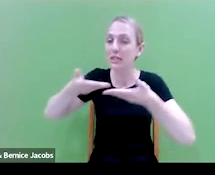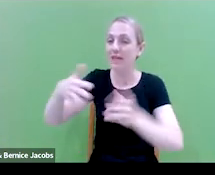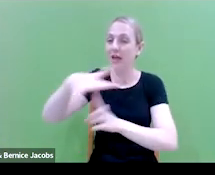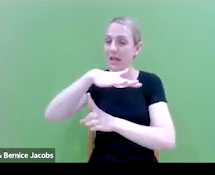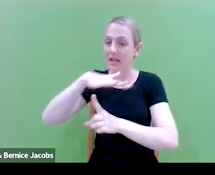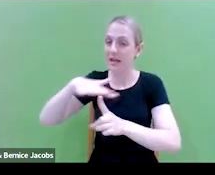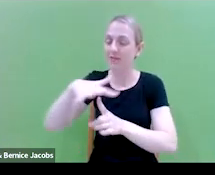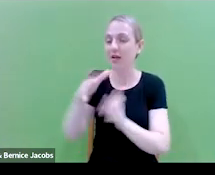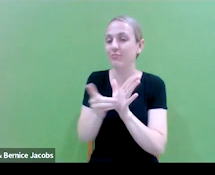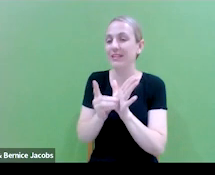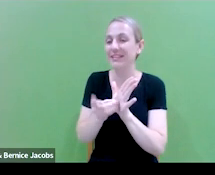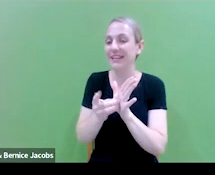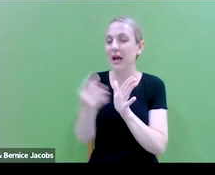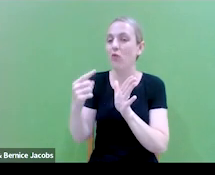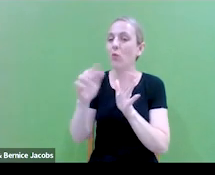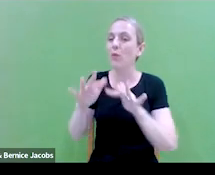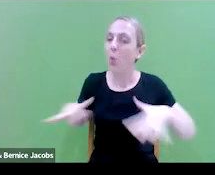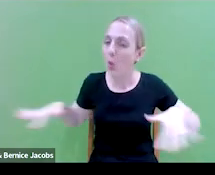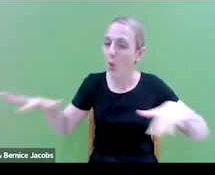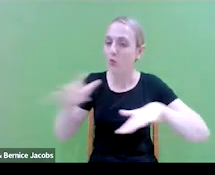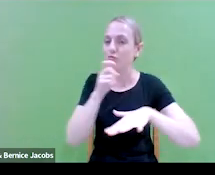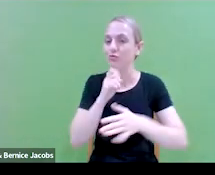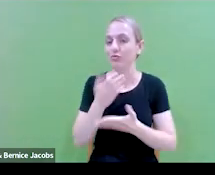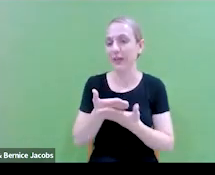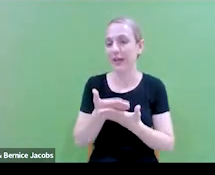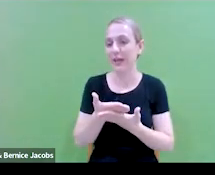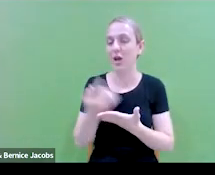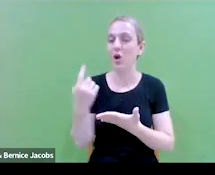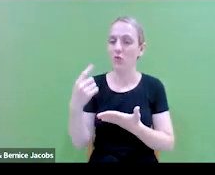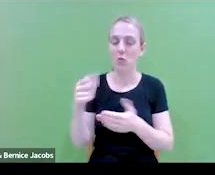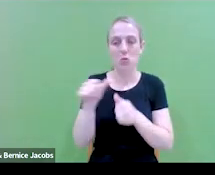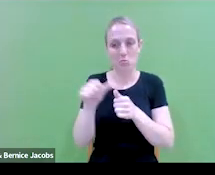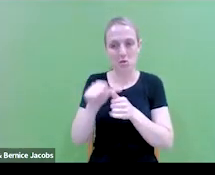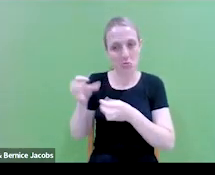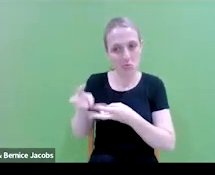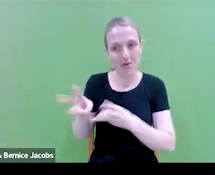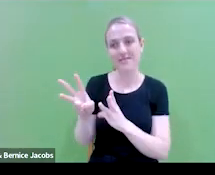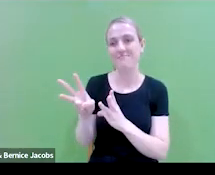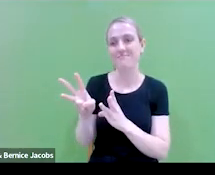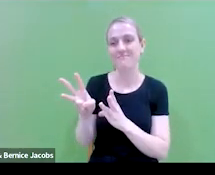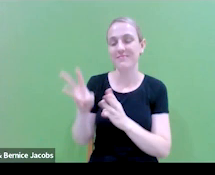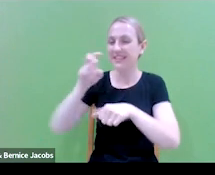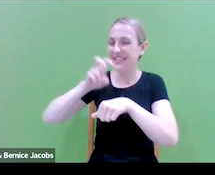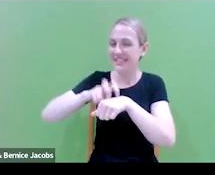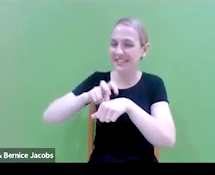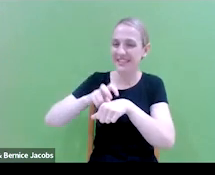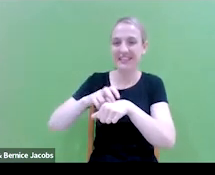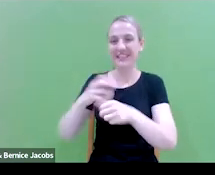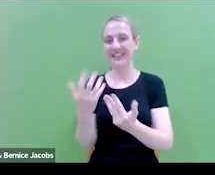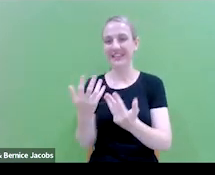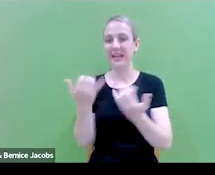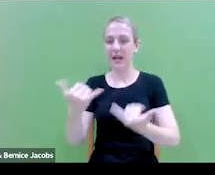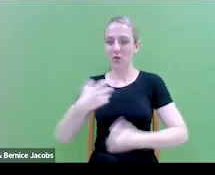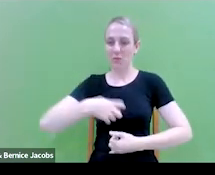to be usable by all people to the greatest extent possible, without the need for personal adaptation